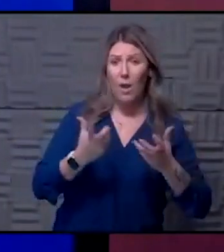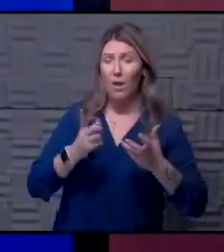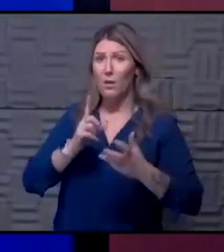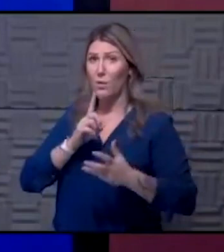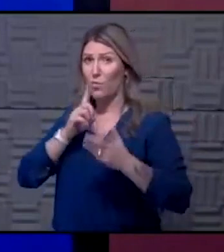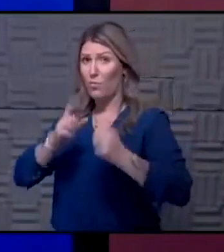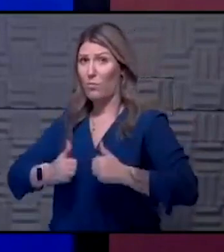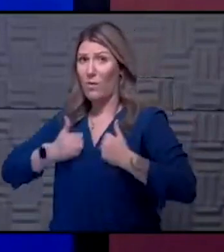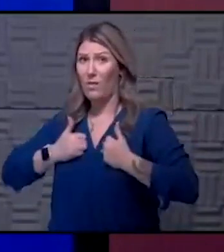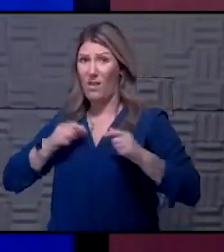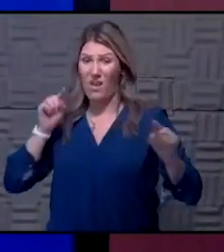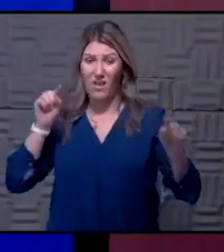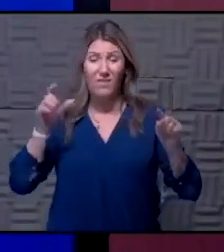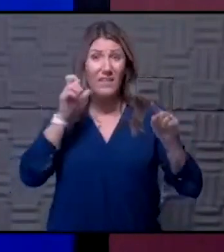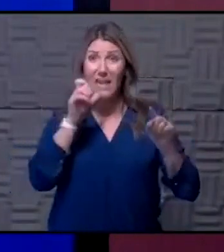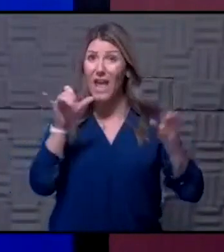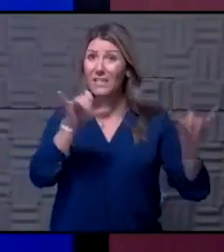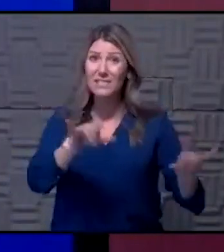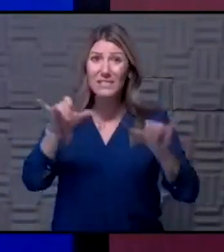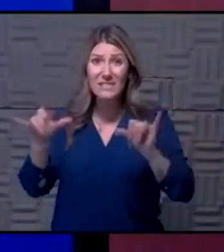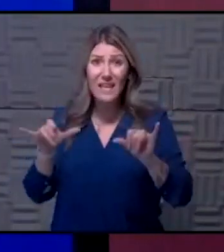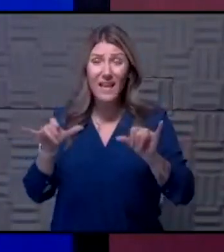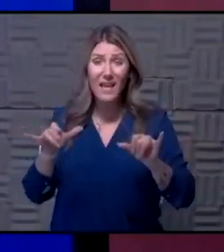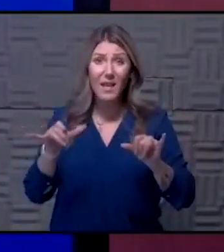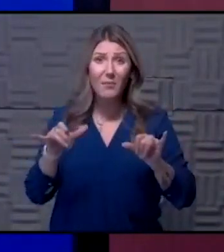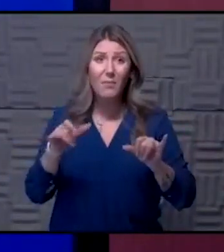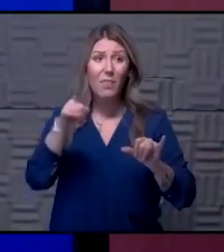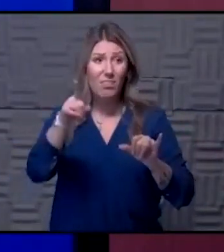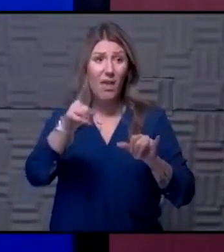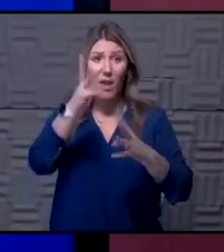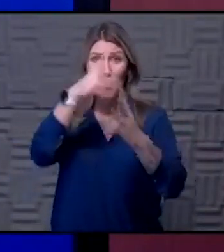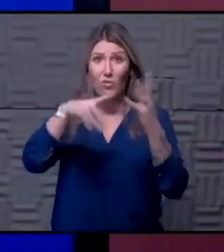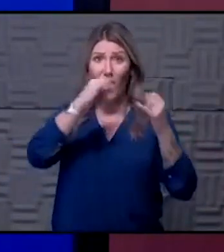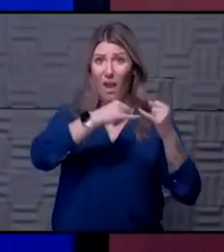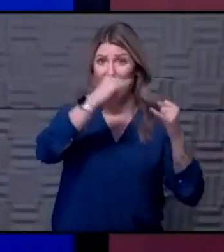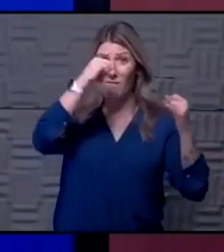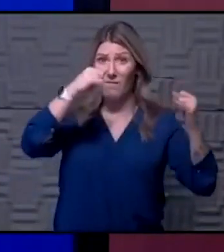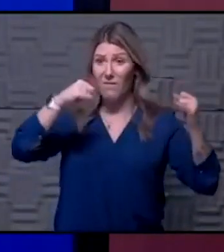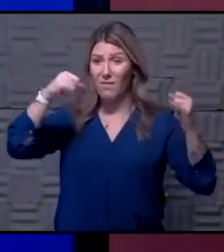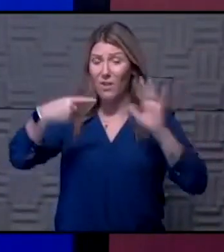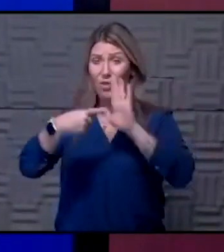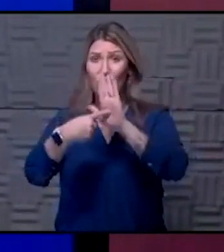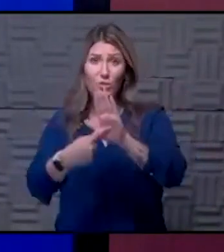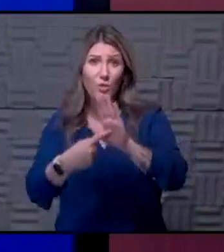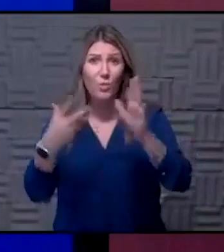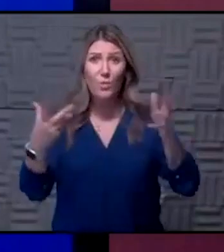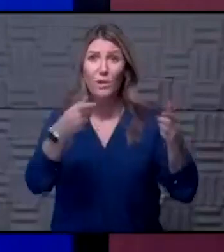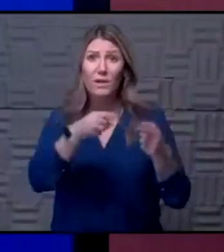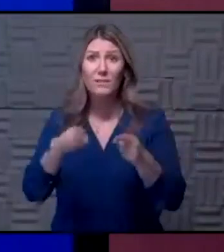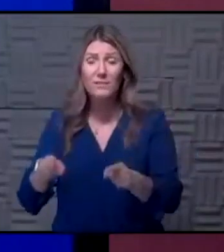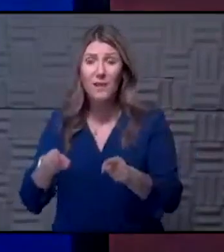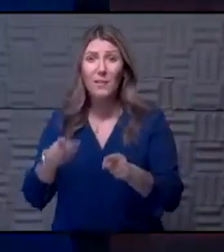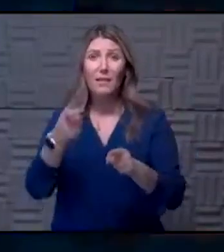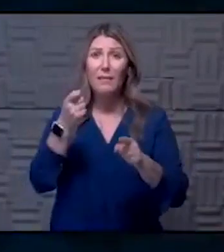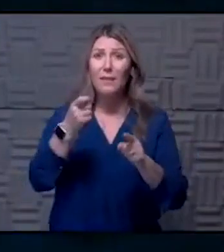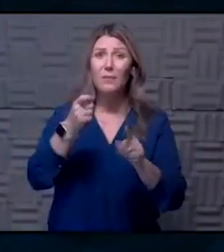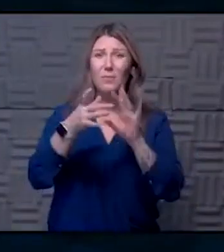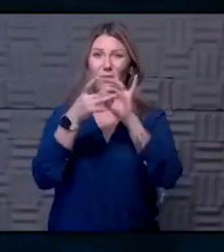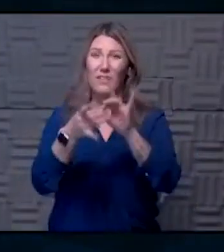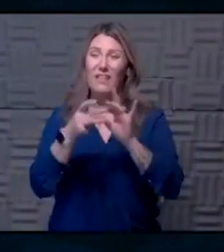may not be the same thing, as this graph shows us about what's been happening a little bit